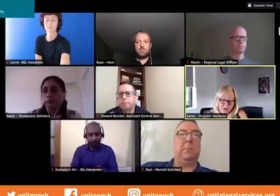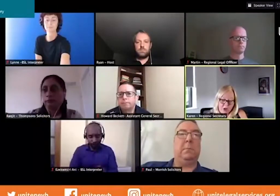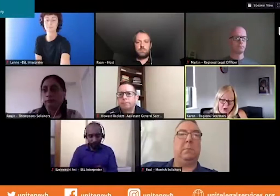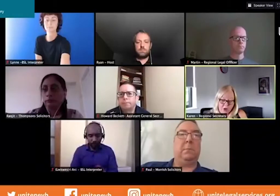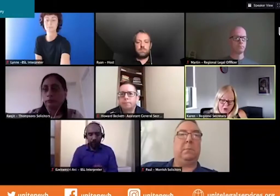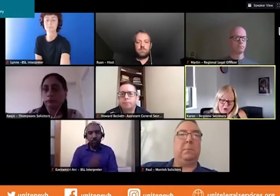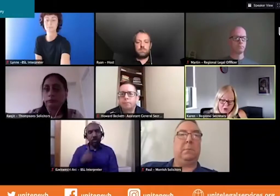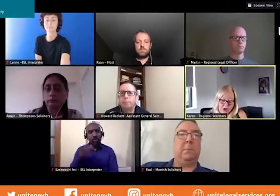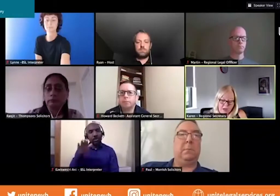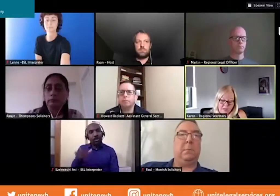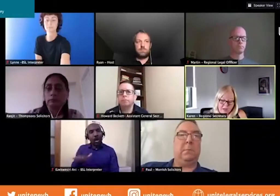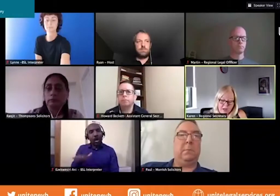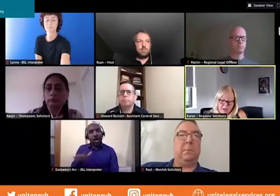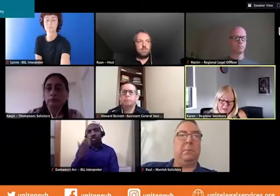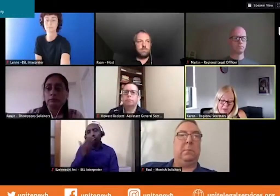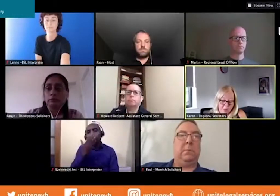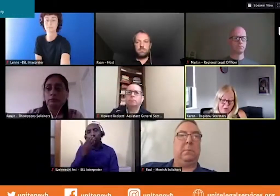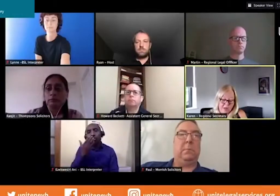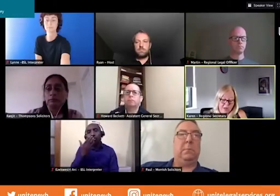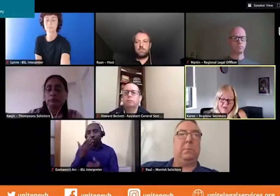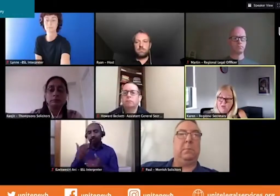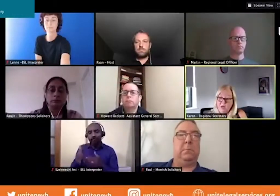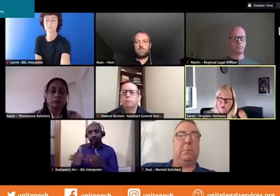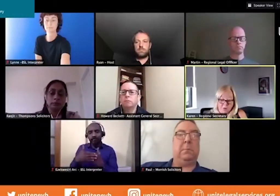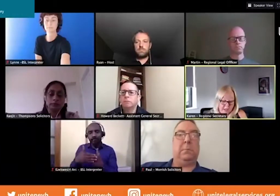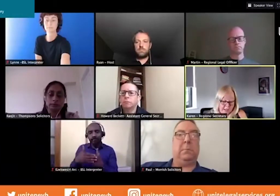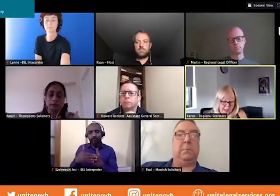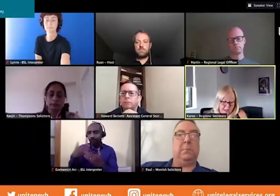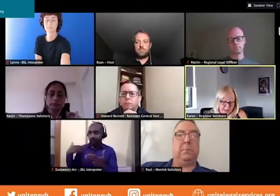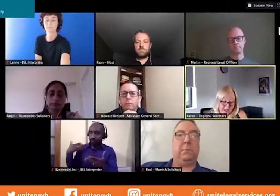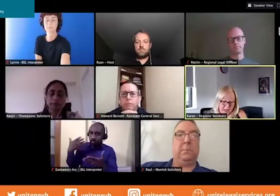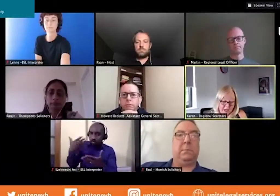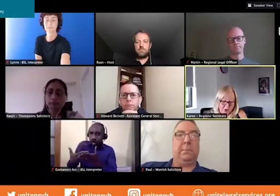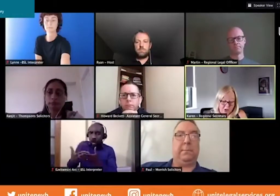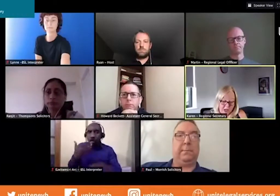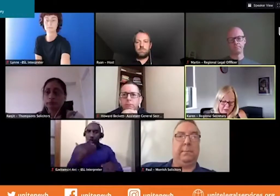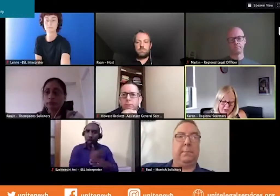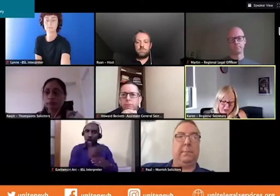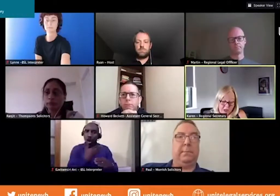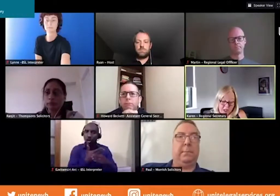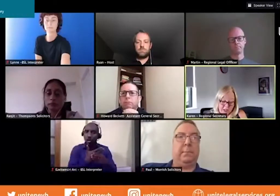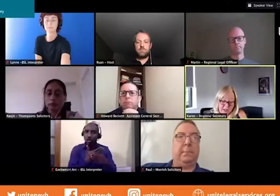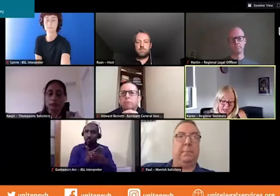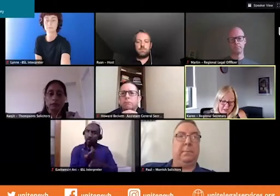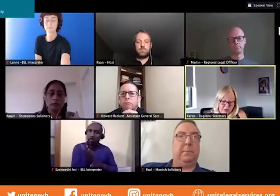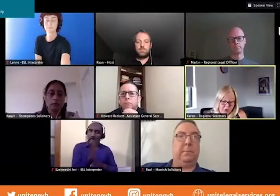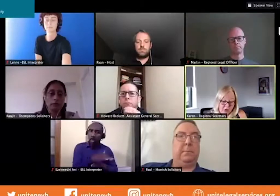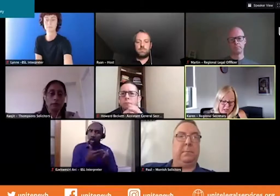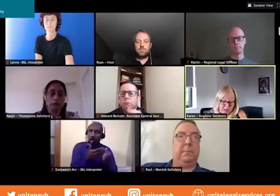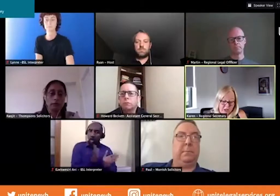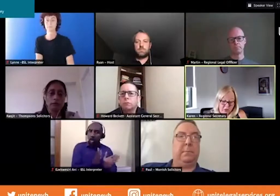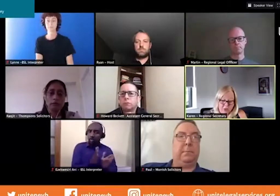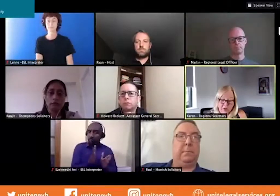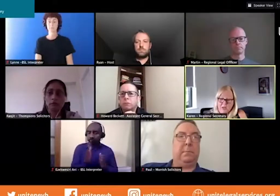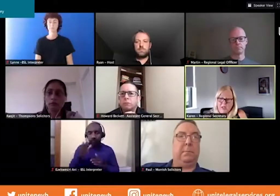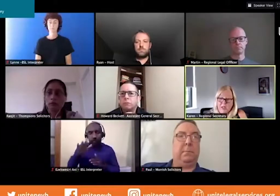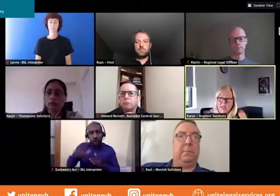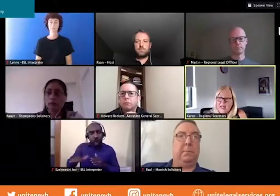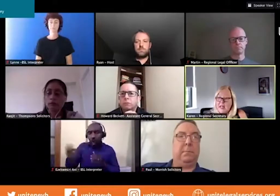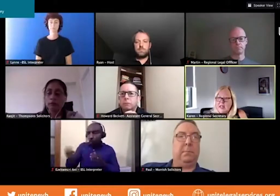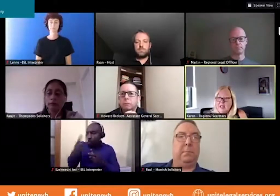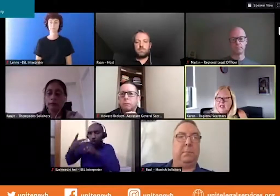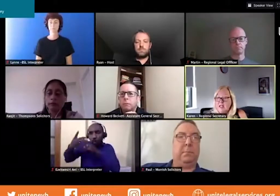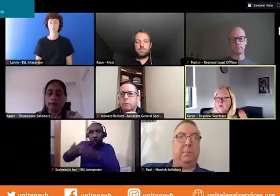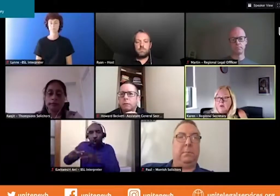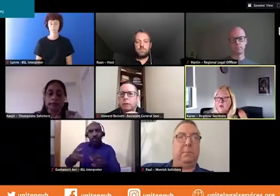remains closed whilst my workplace is reopening. I don't have any other childcare. What can I do? And again,